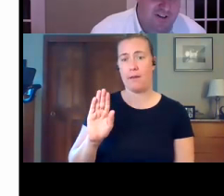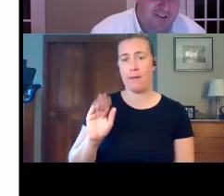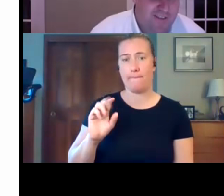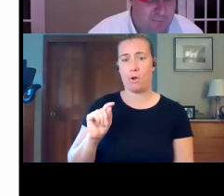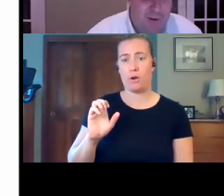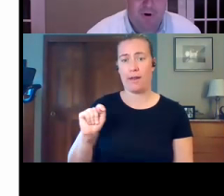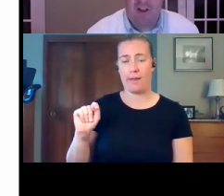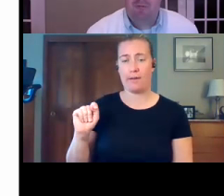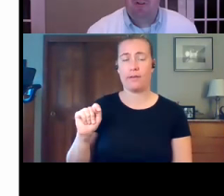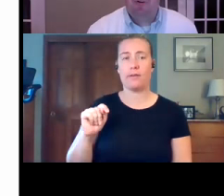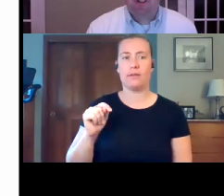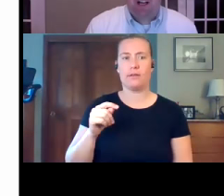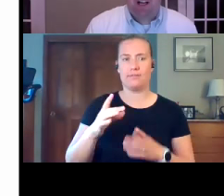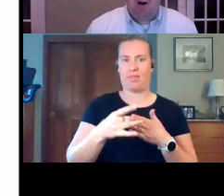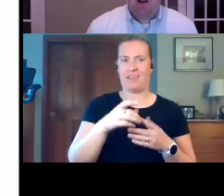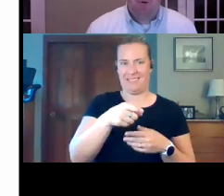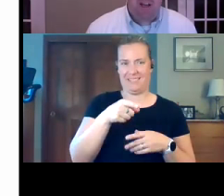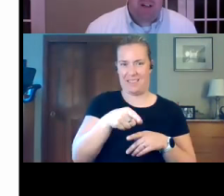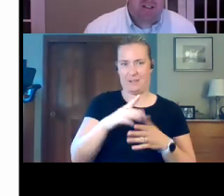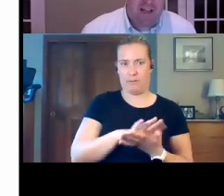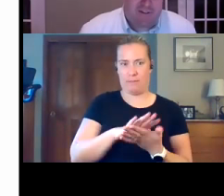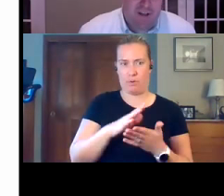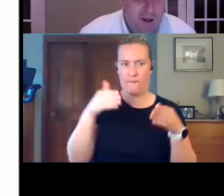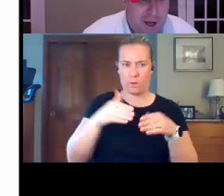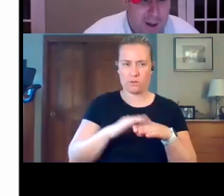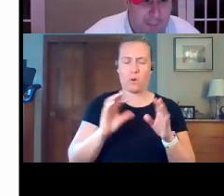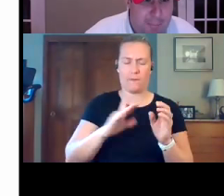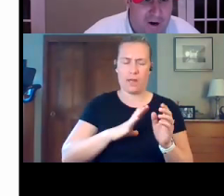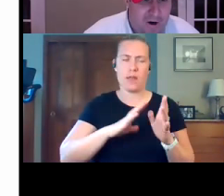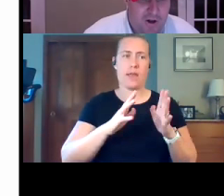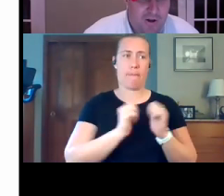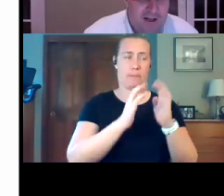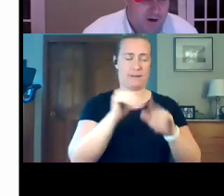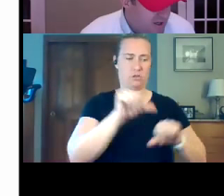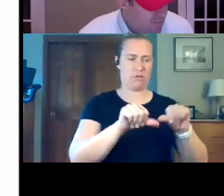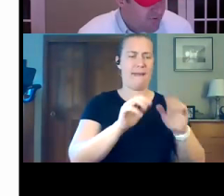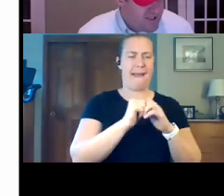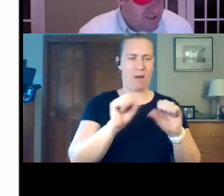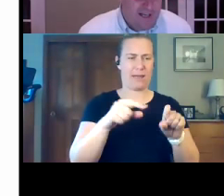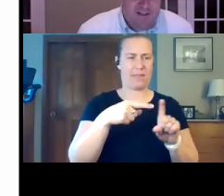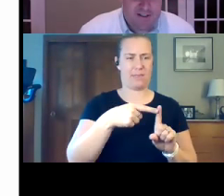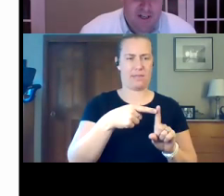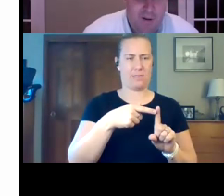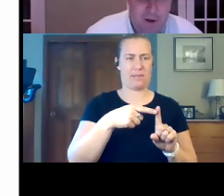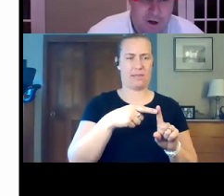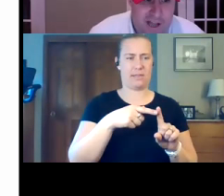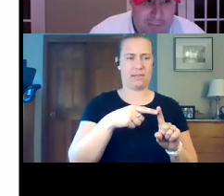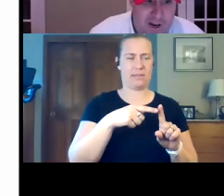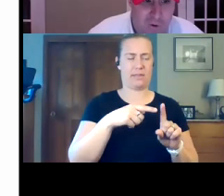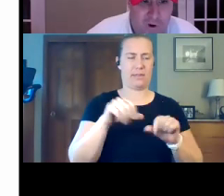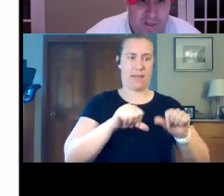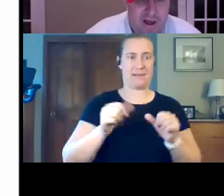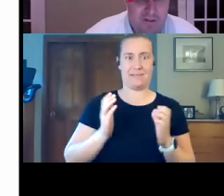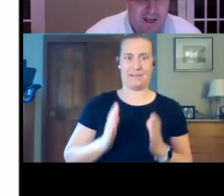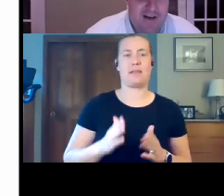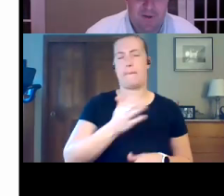recently led this paper that really focused on how can implementation science and implementation scientists better collaborate